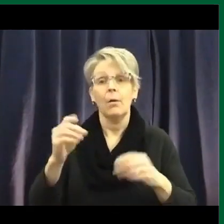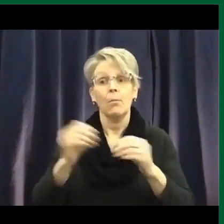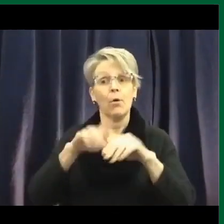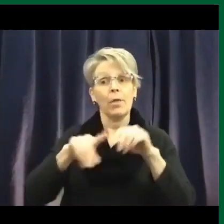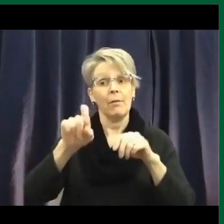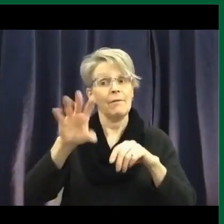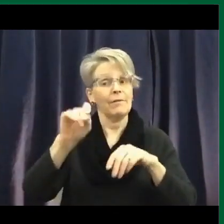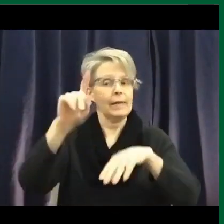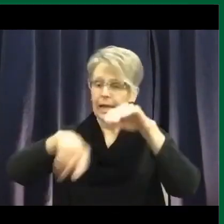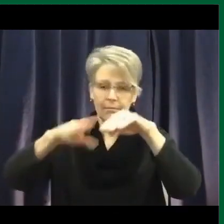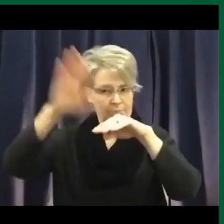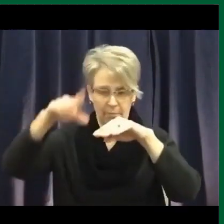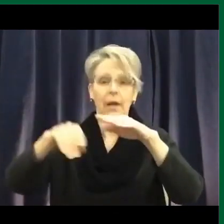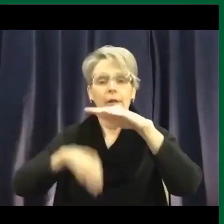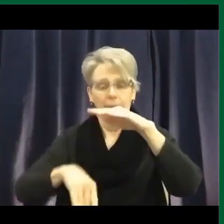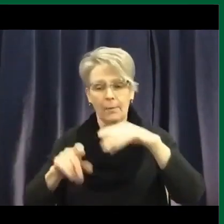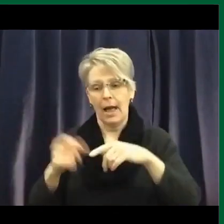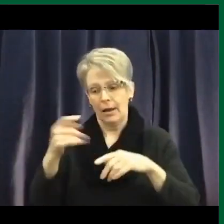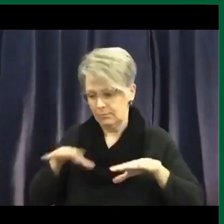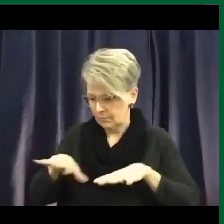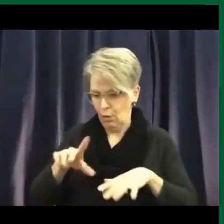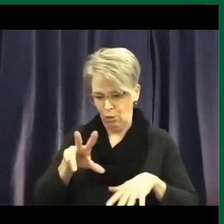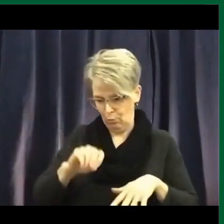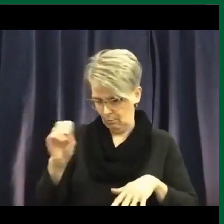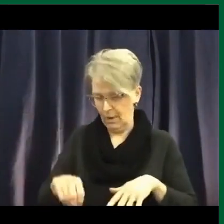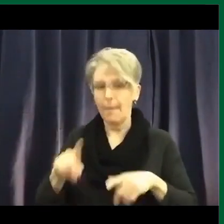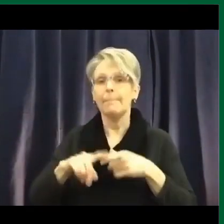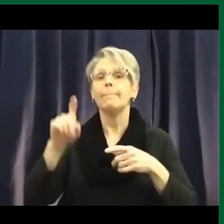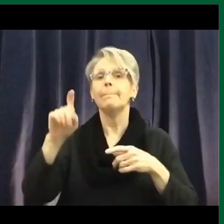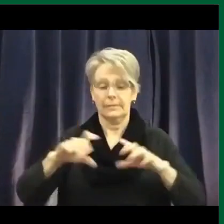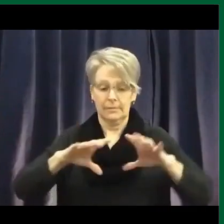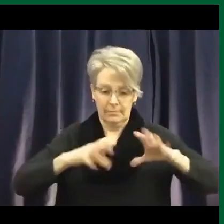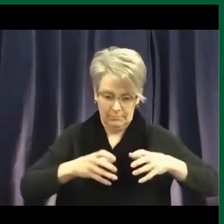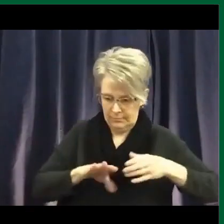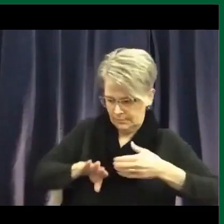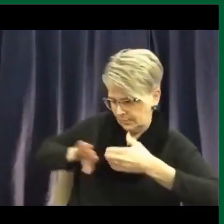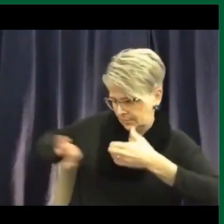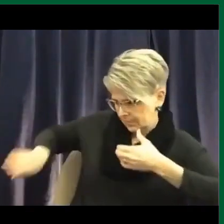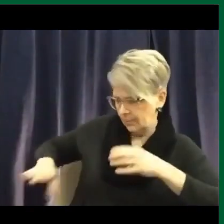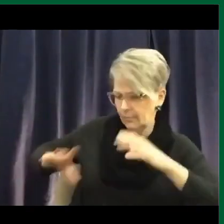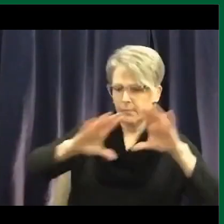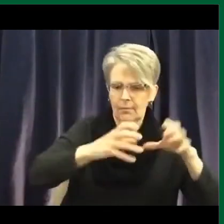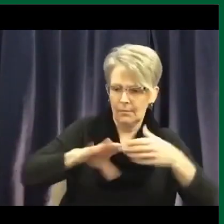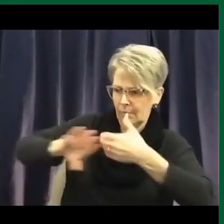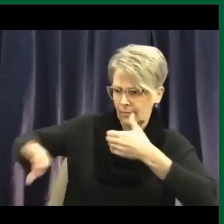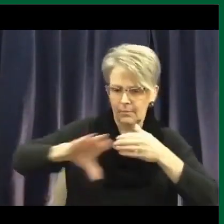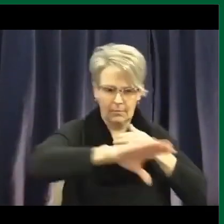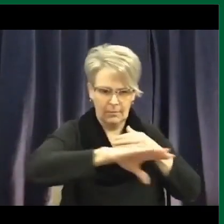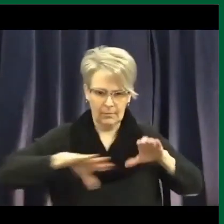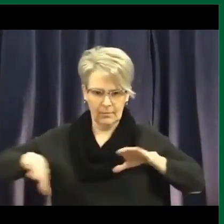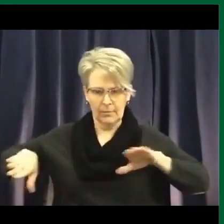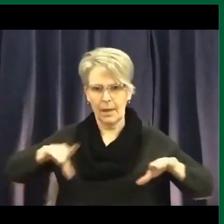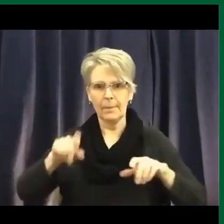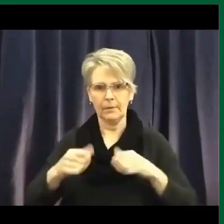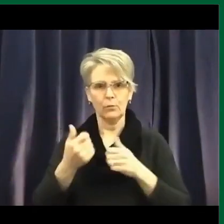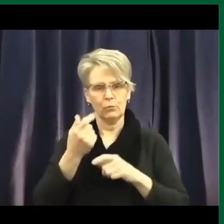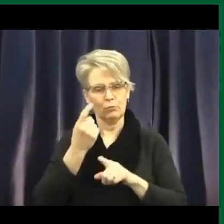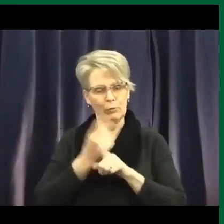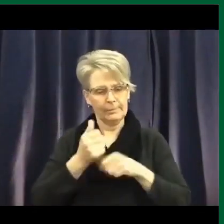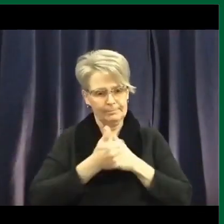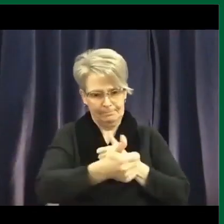seating must still allow for proper physical distancing between households. Most